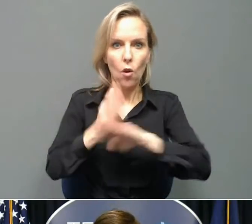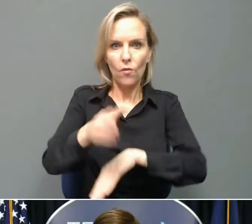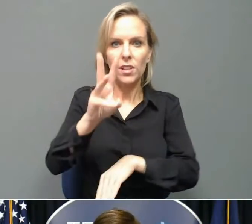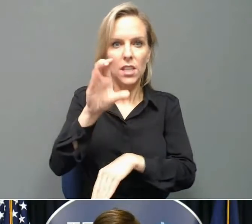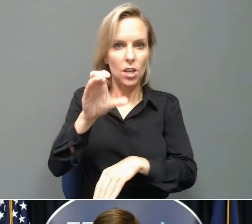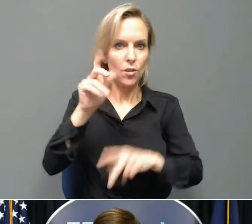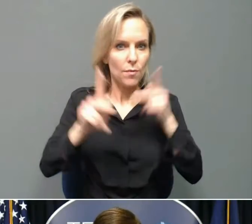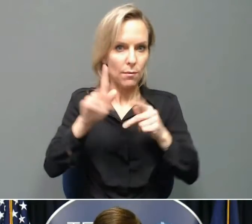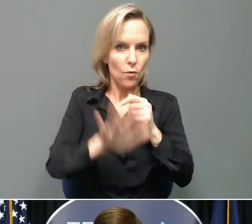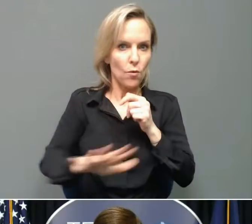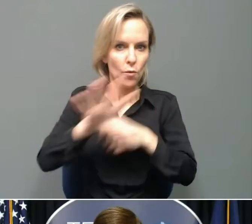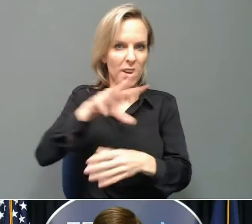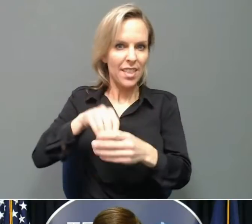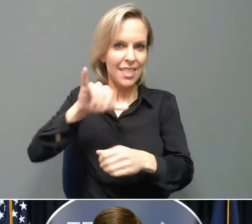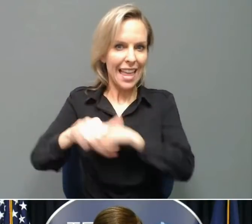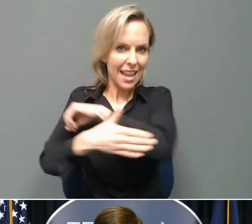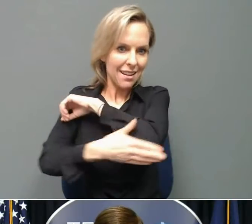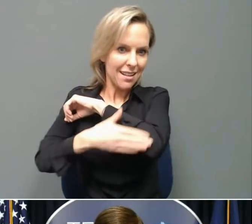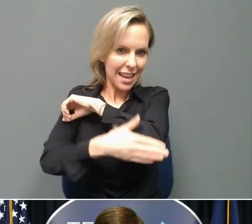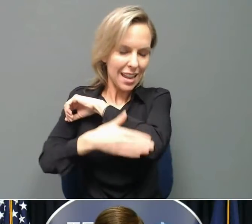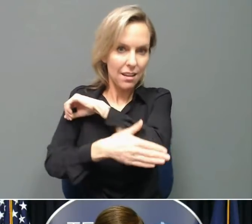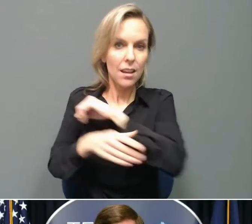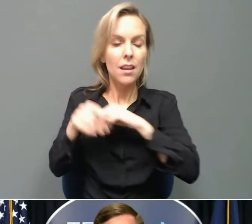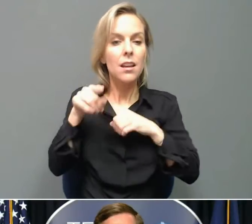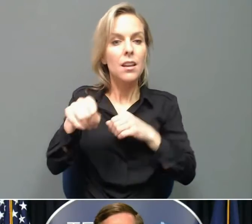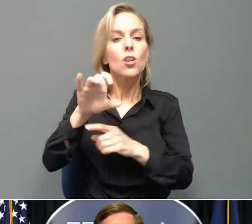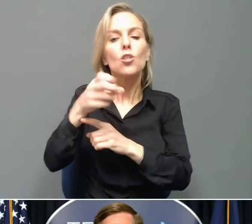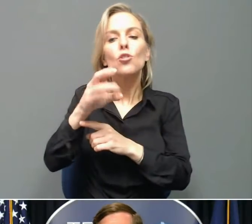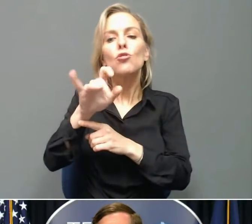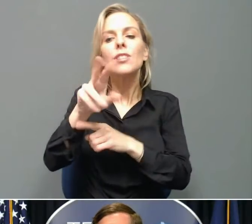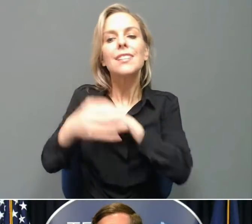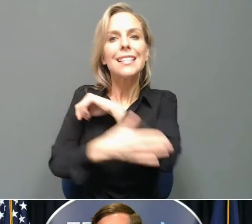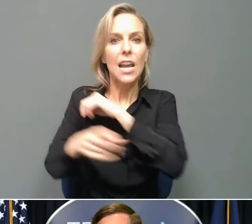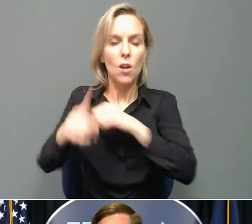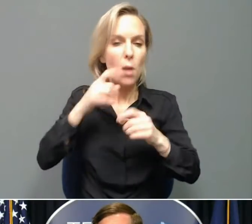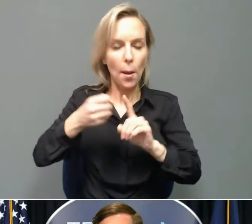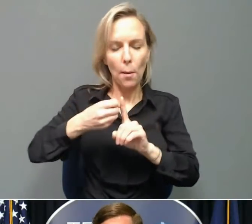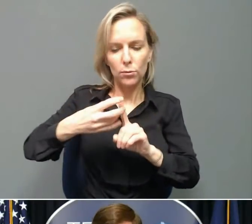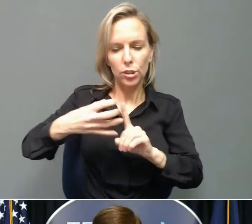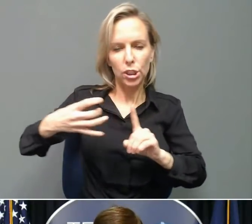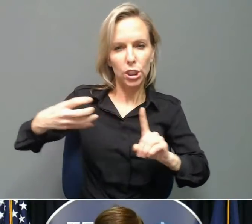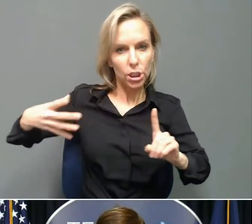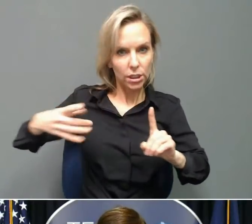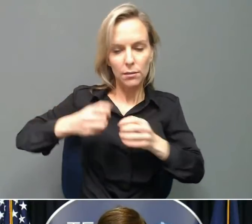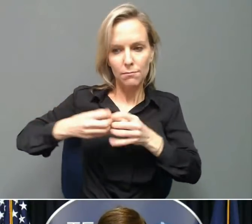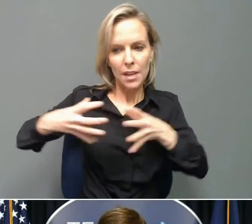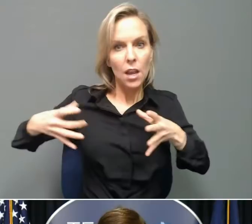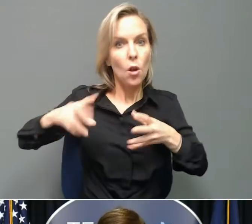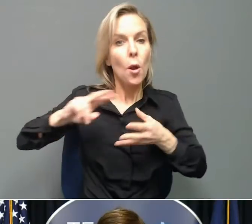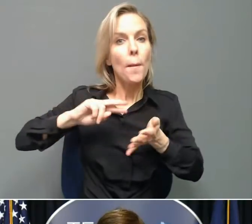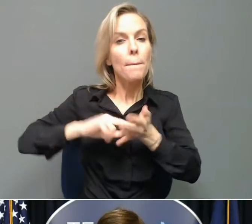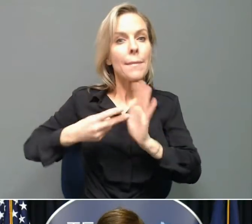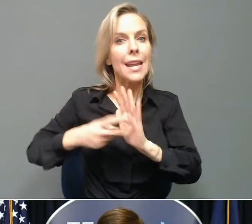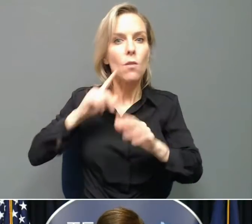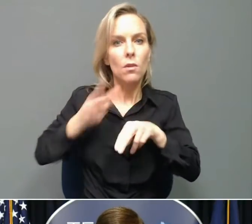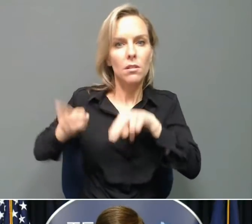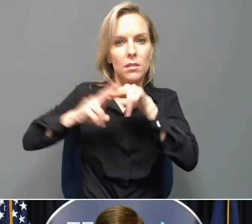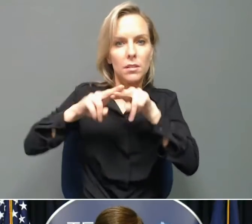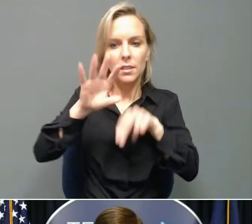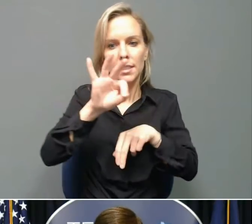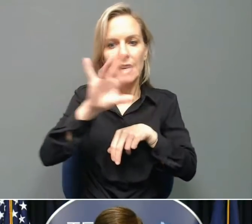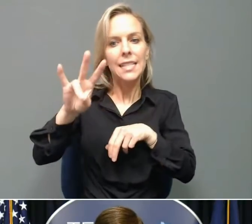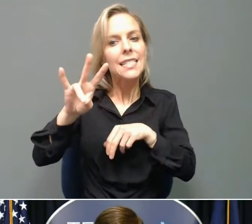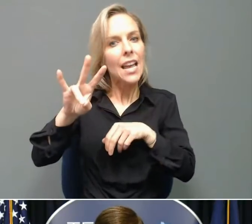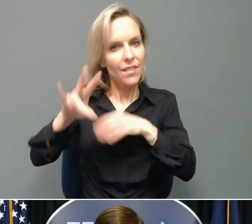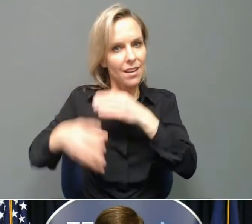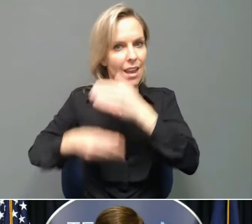company is moving ahead with substantial expansion that's expected to create 97 additional full-time jobs. The company has operated